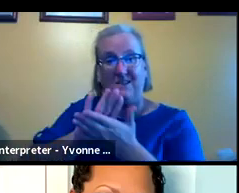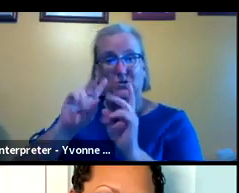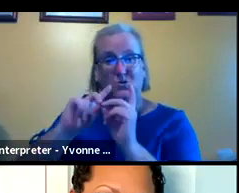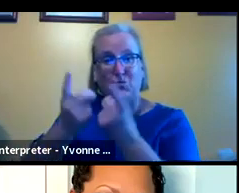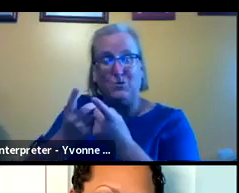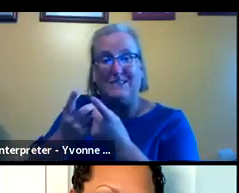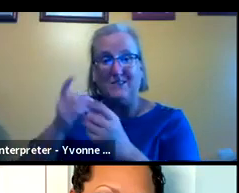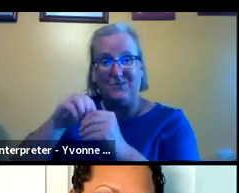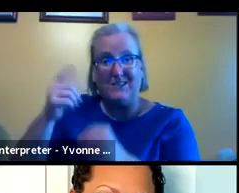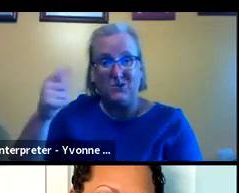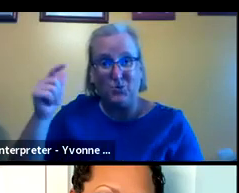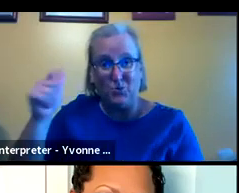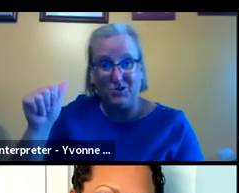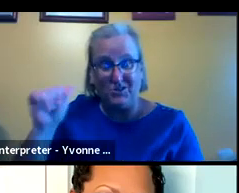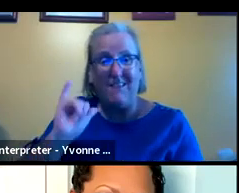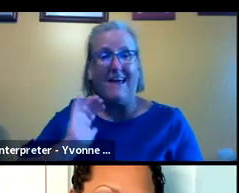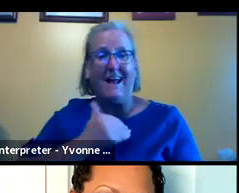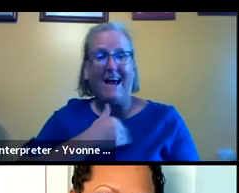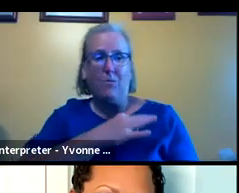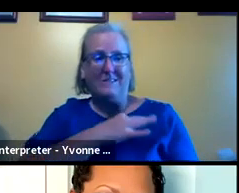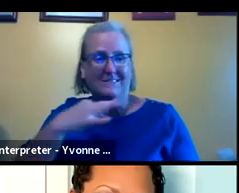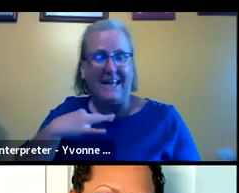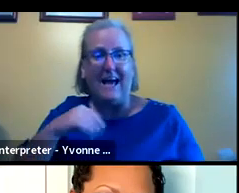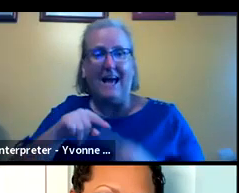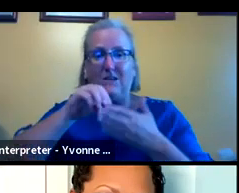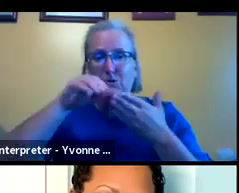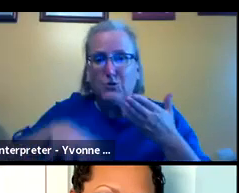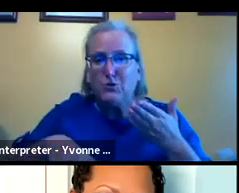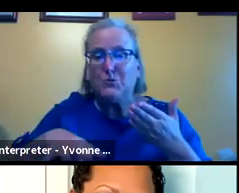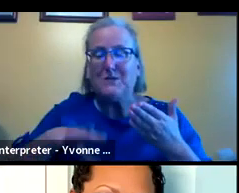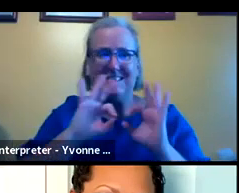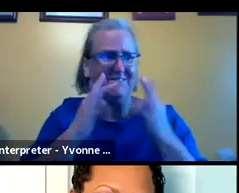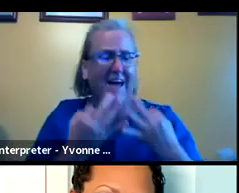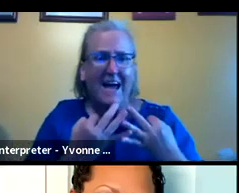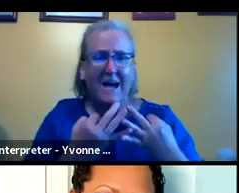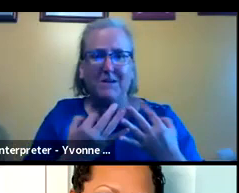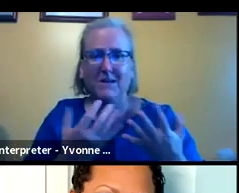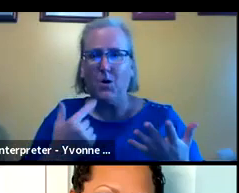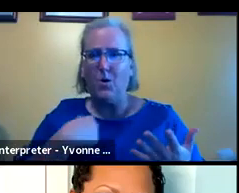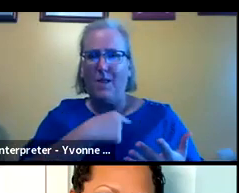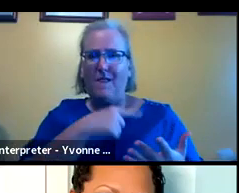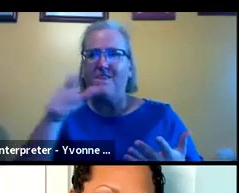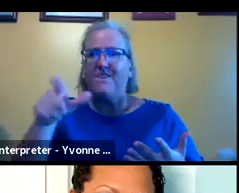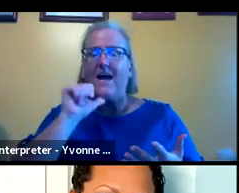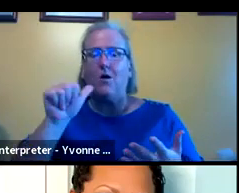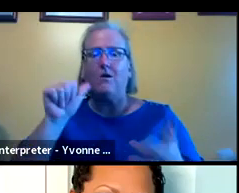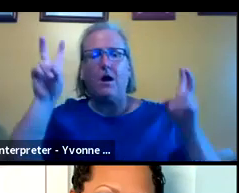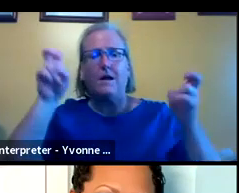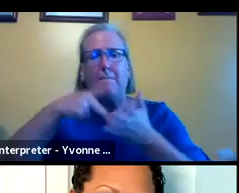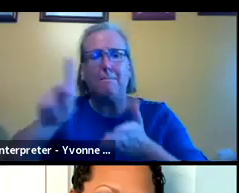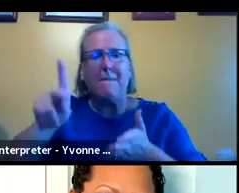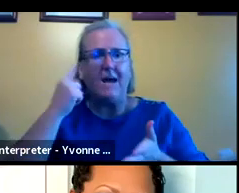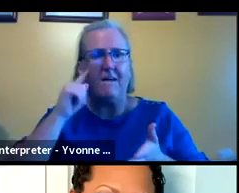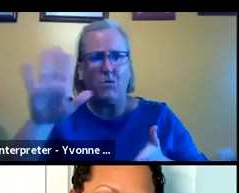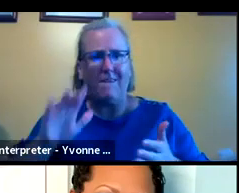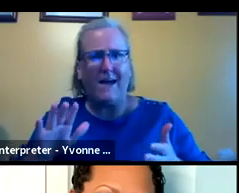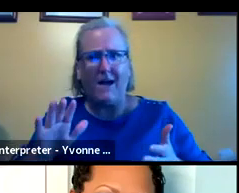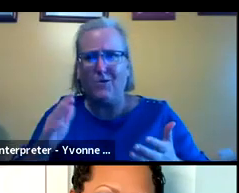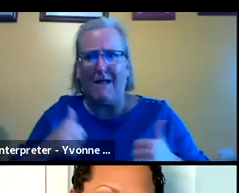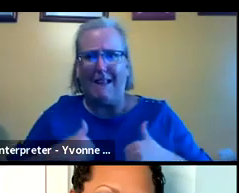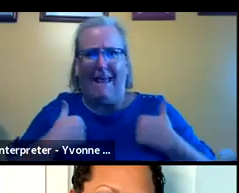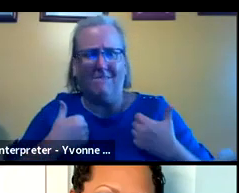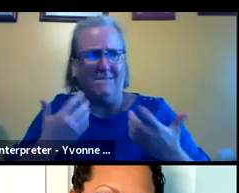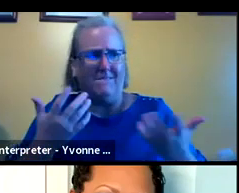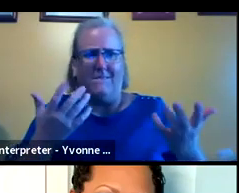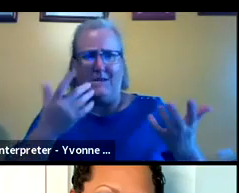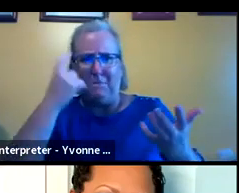our staff, students, and their families aren't forced to pay with their health or possibly lives to learn lessons that those who came before us are sharing